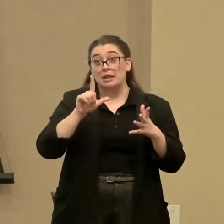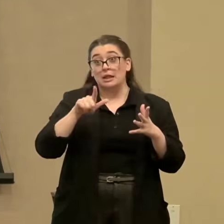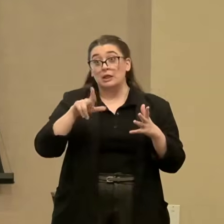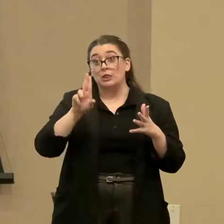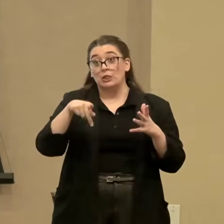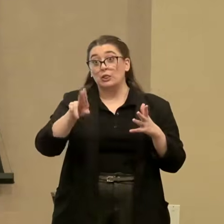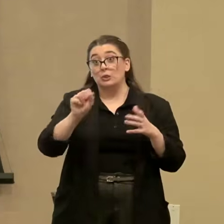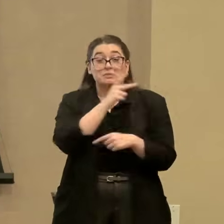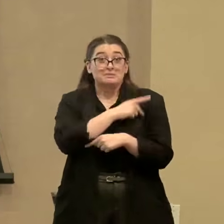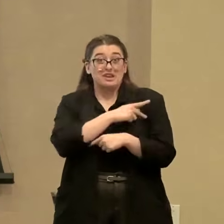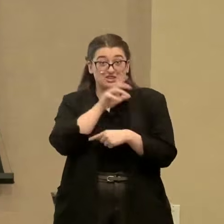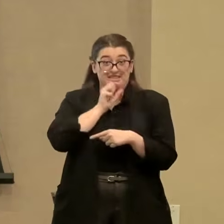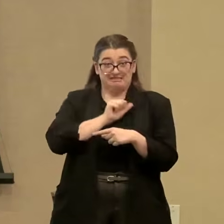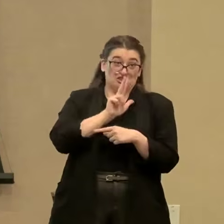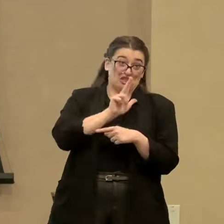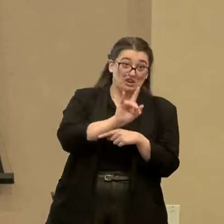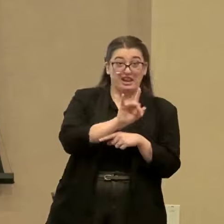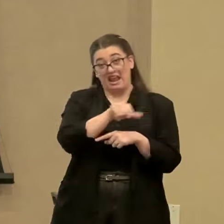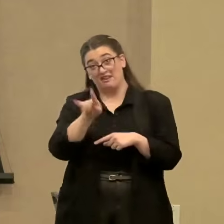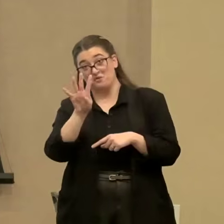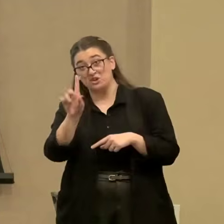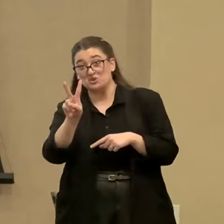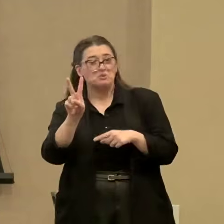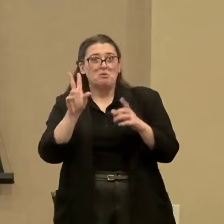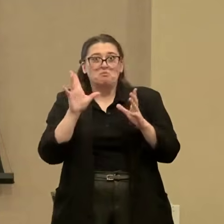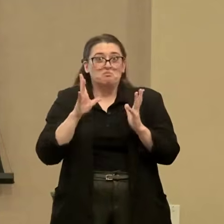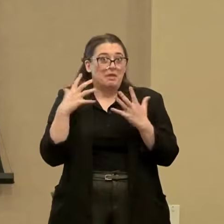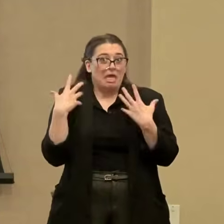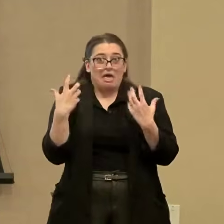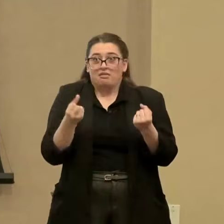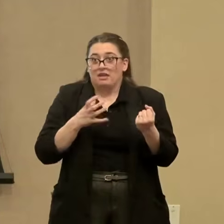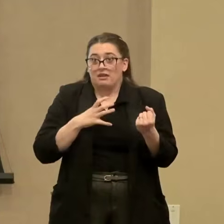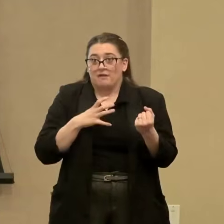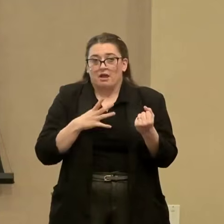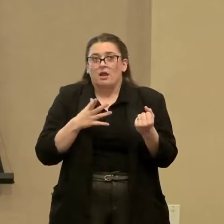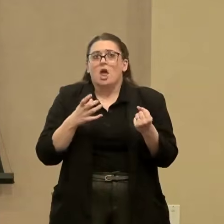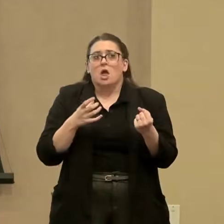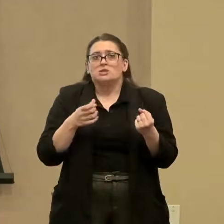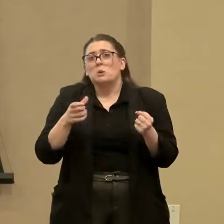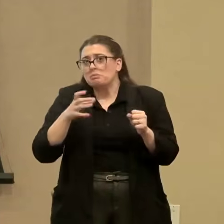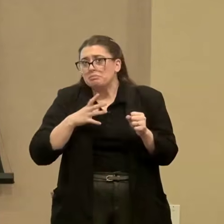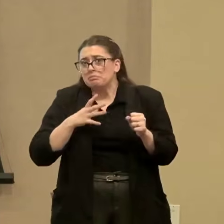get successful pregnancies at that age. But you're right, we don't want to be pushing into our 40s if we can avoid it.